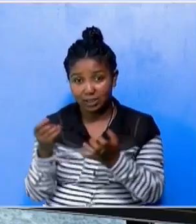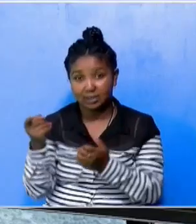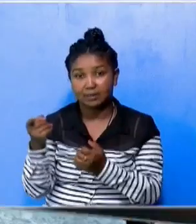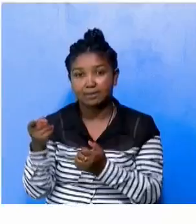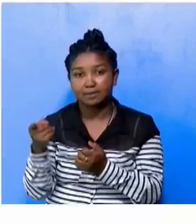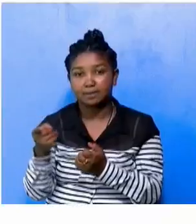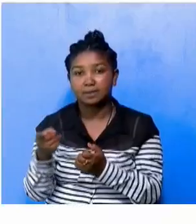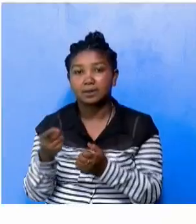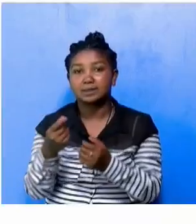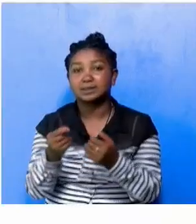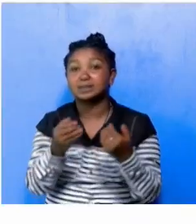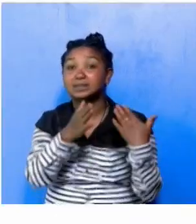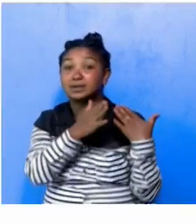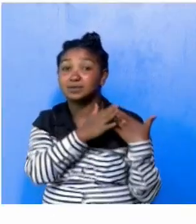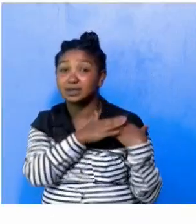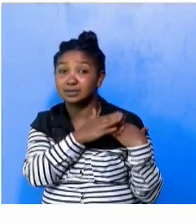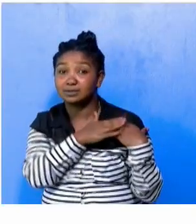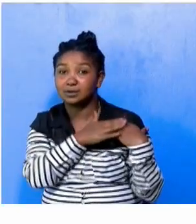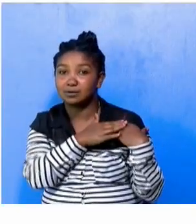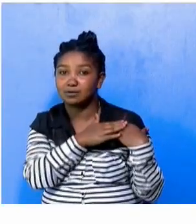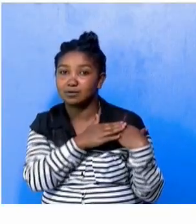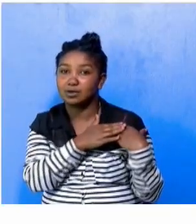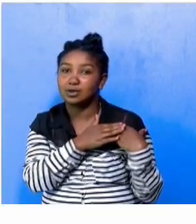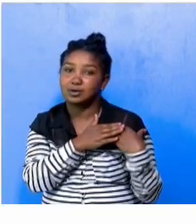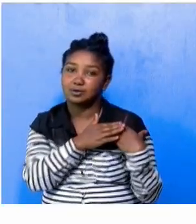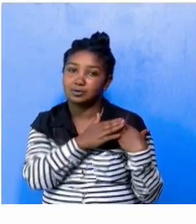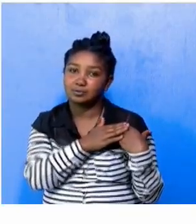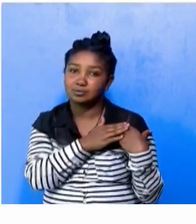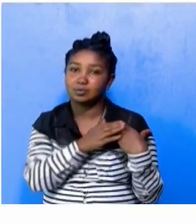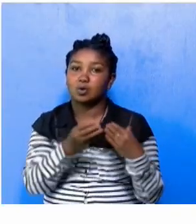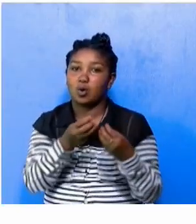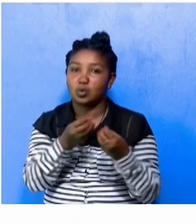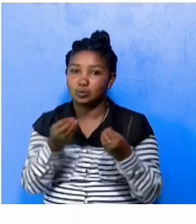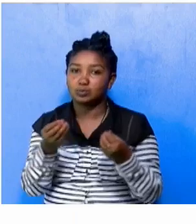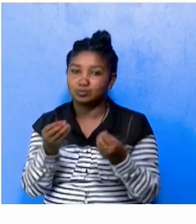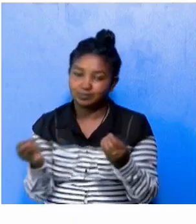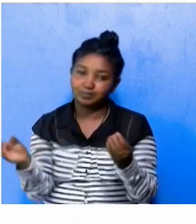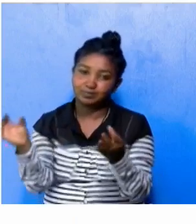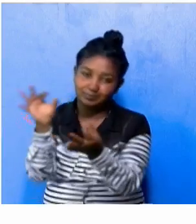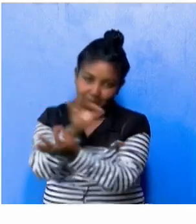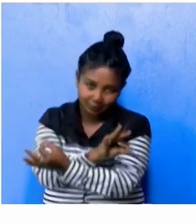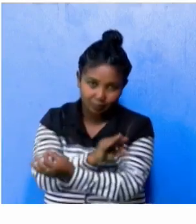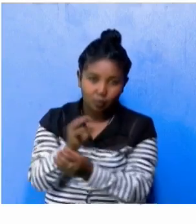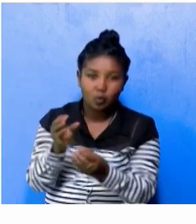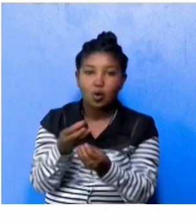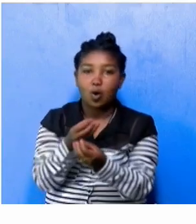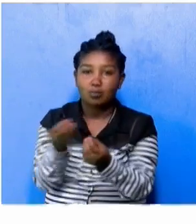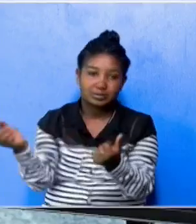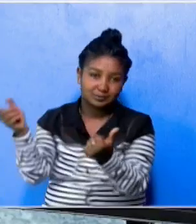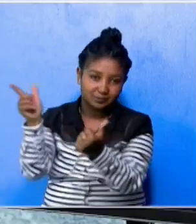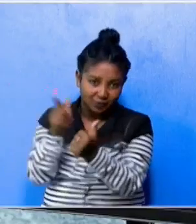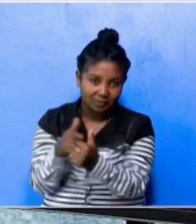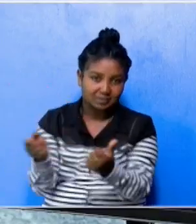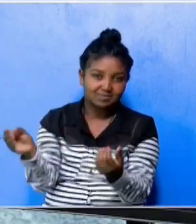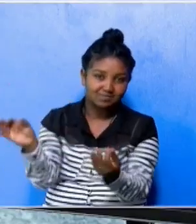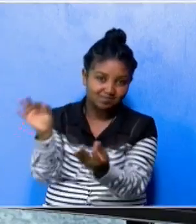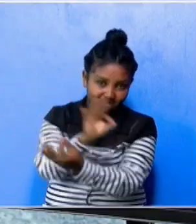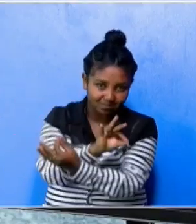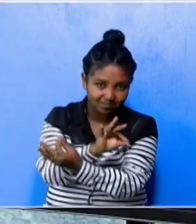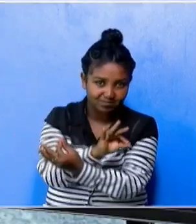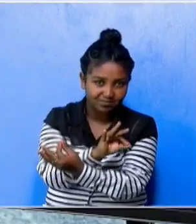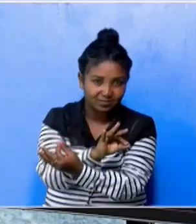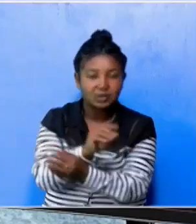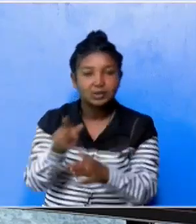voice, the subject is here, the verb, the object is here. So the object should come at the beginning of the sentence,